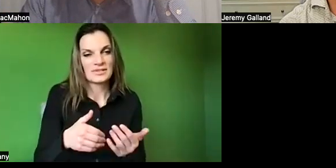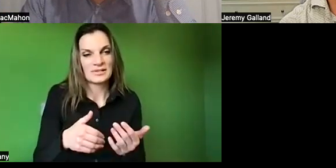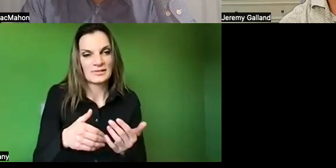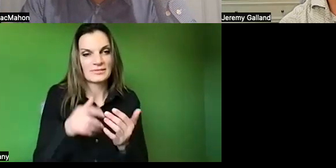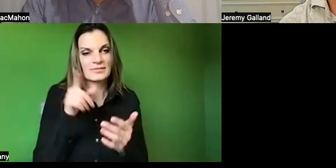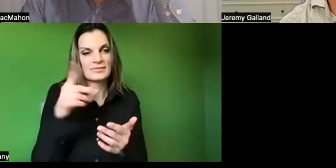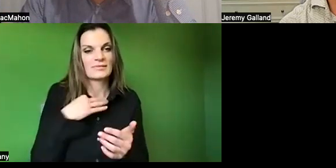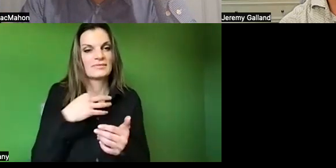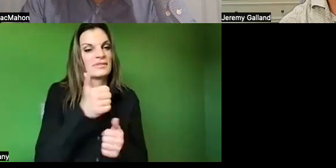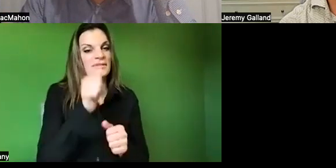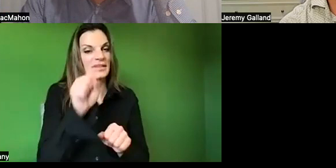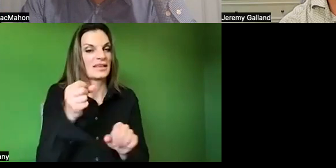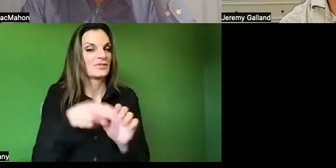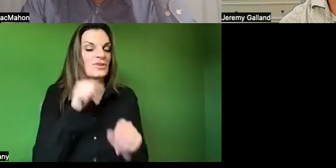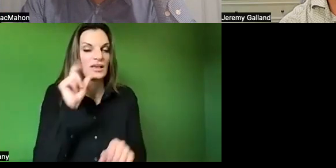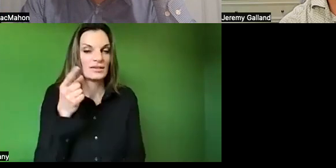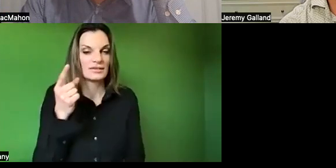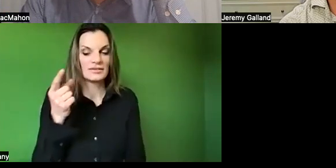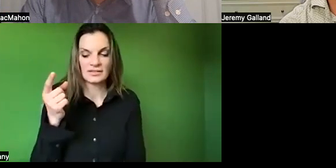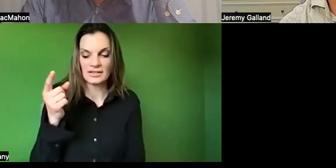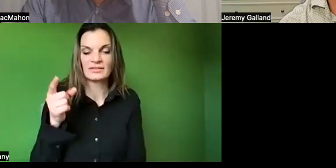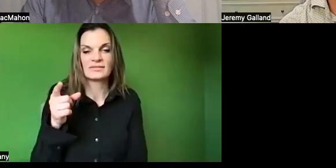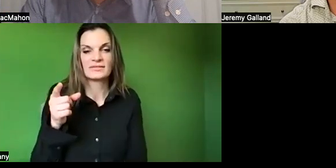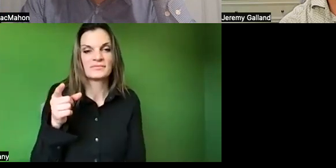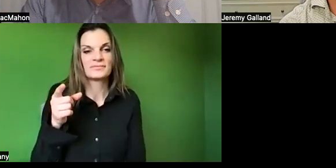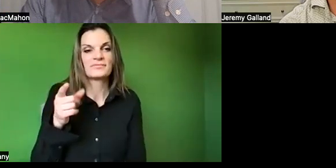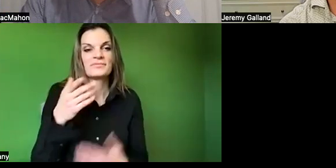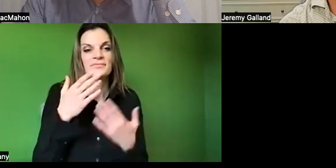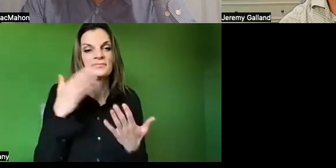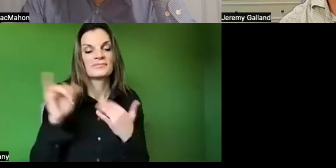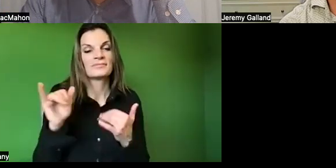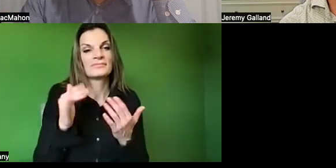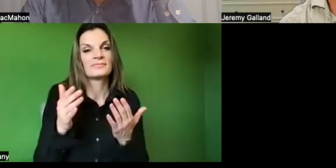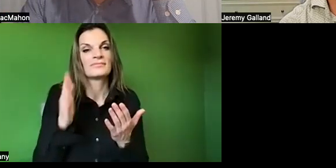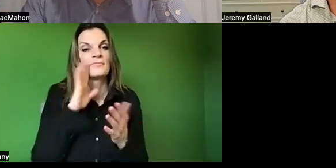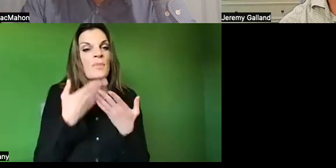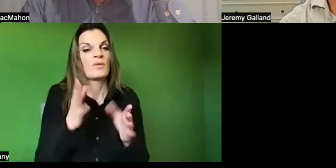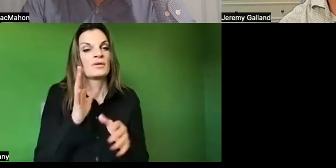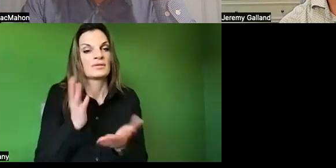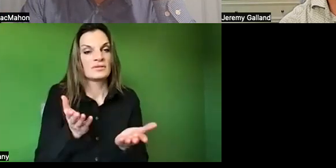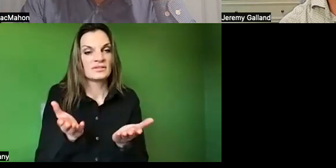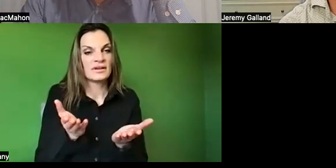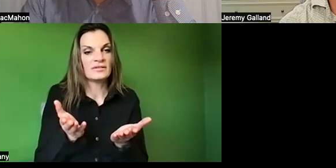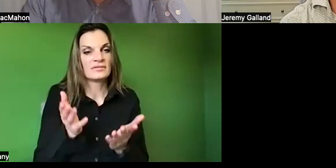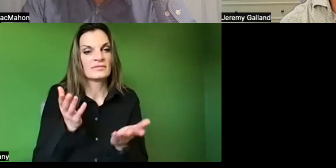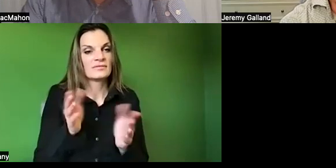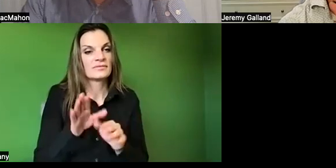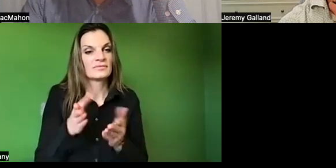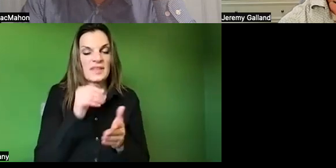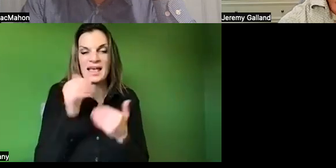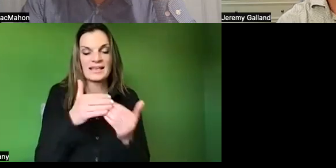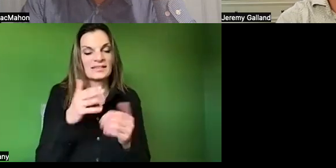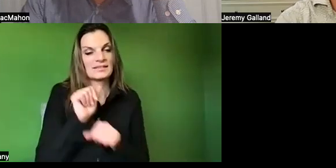can join the league. It's not just for women. Listen, public service is not an easy task, so let's thank all the candidates